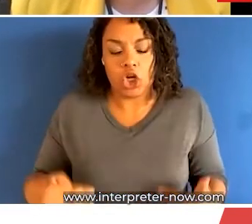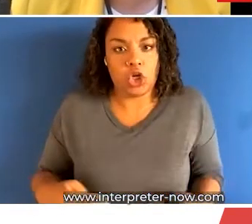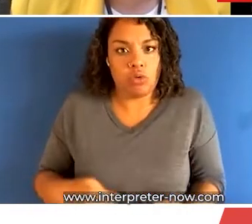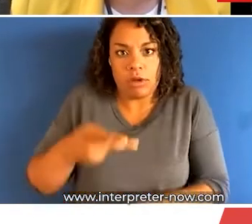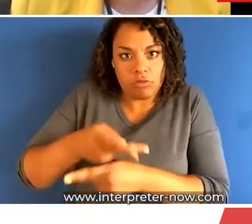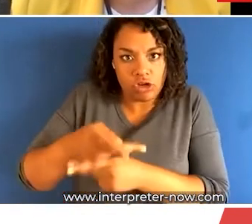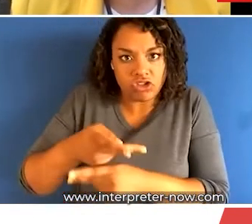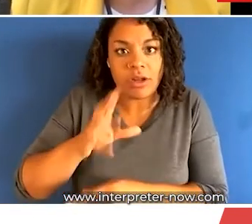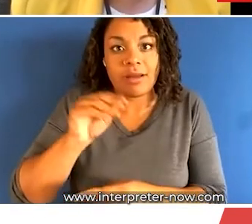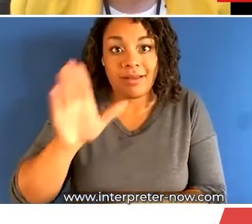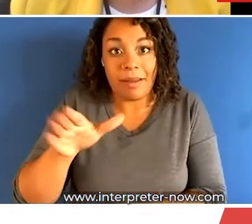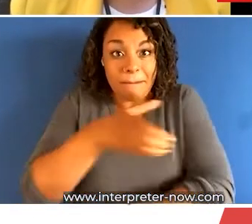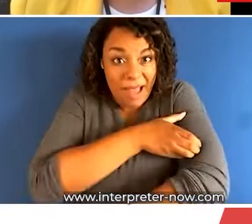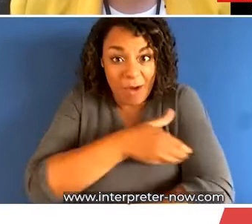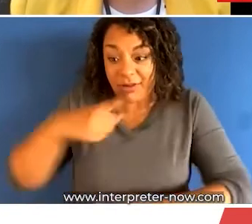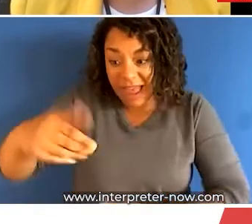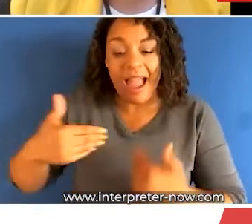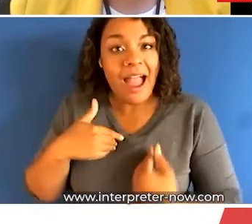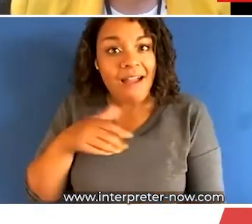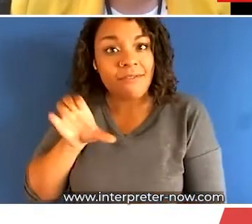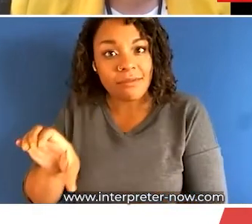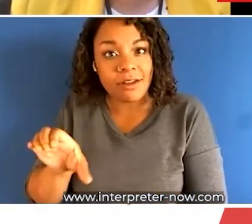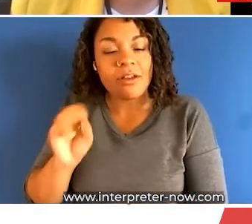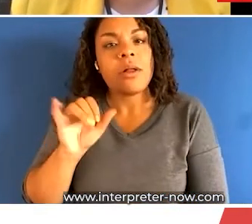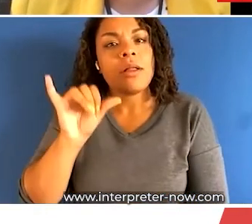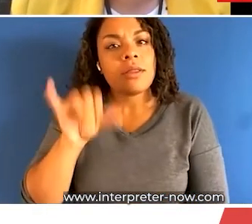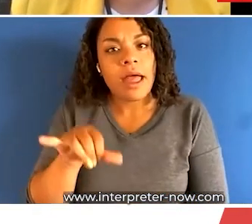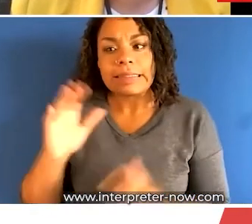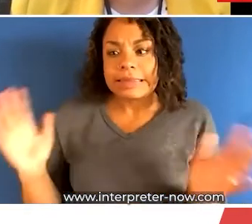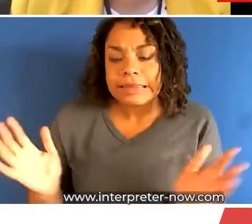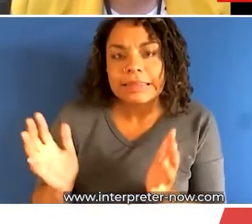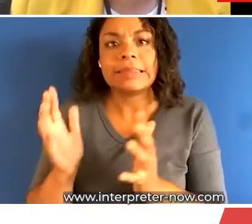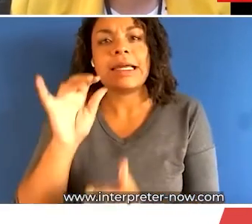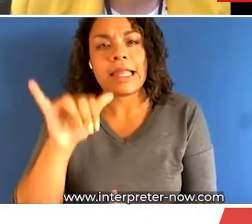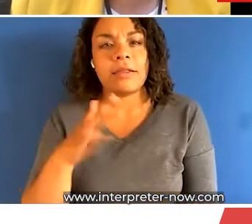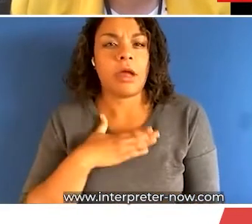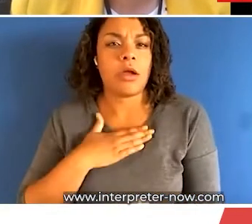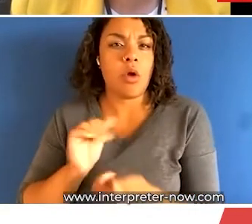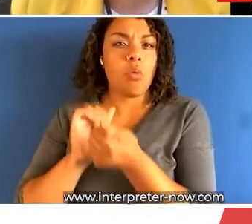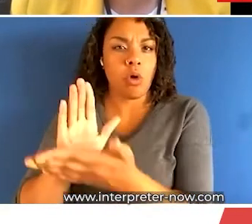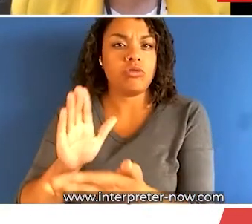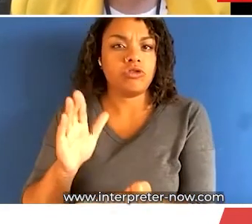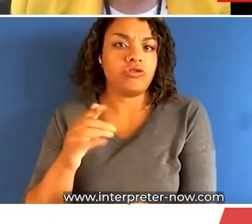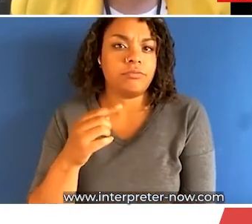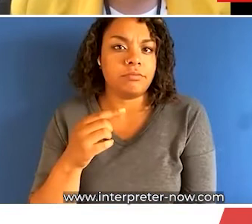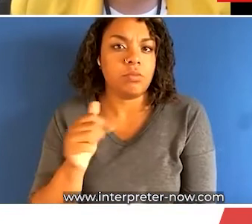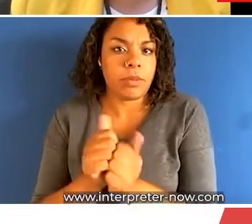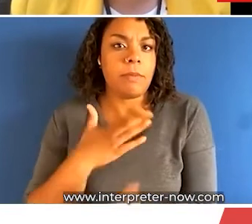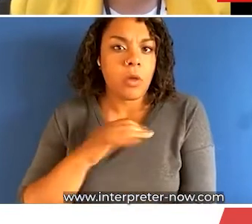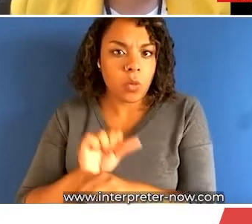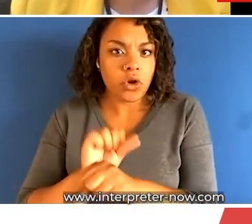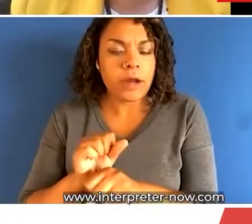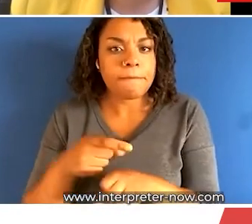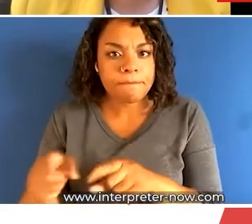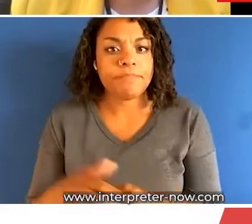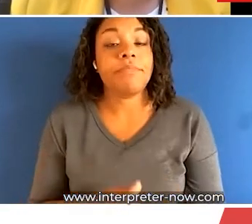that the power is in their hands. And so that's really the approach that I take with my work today. I get to